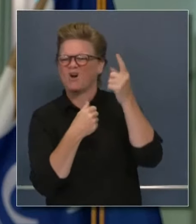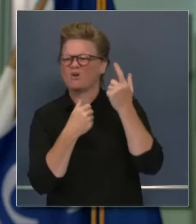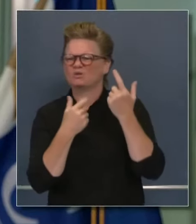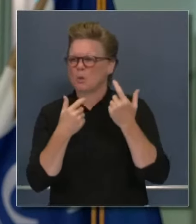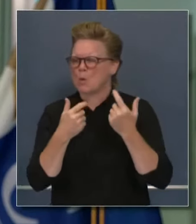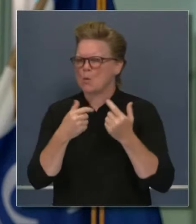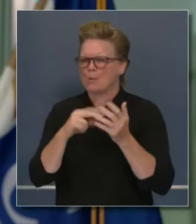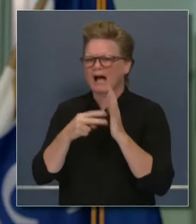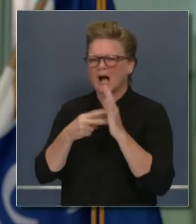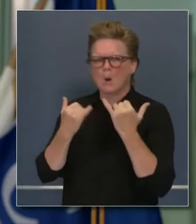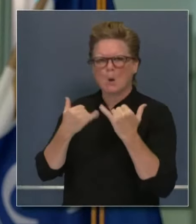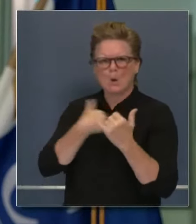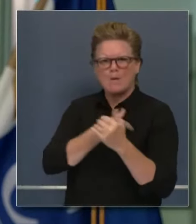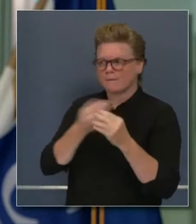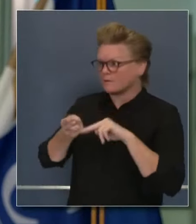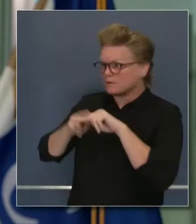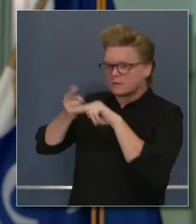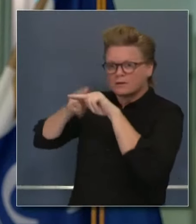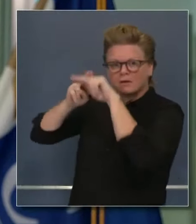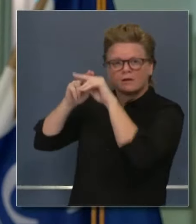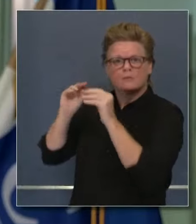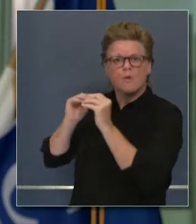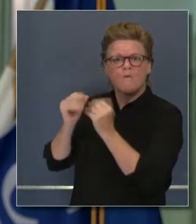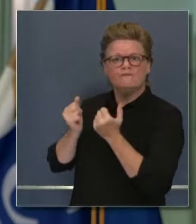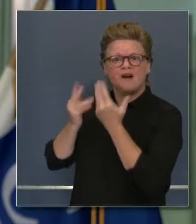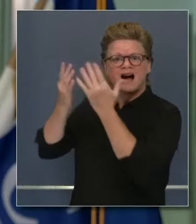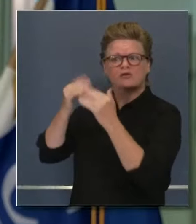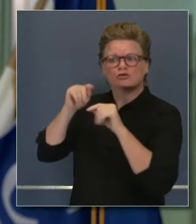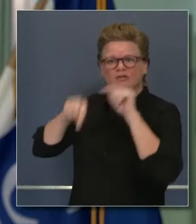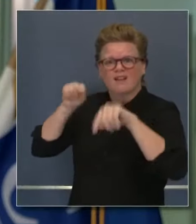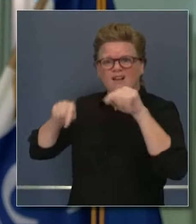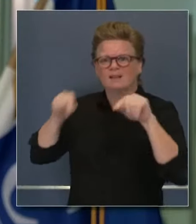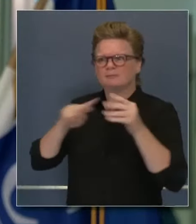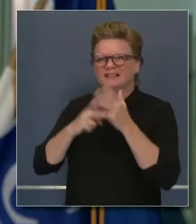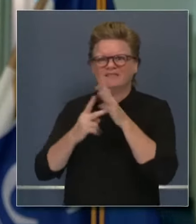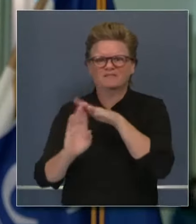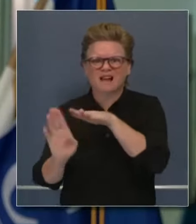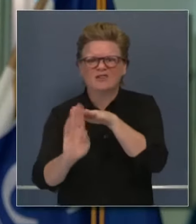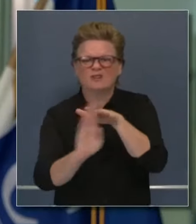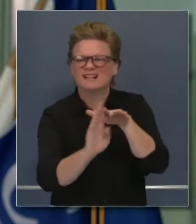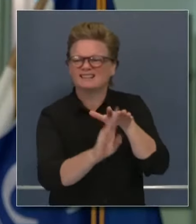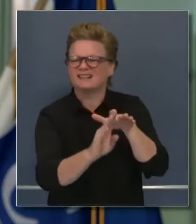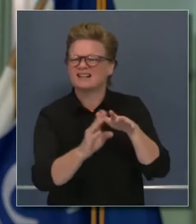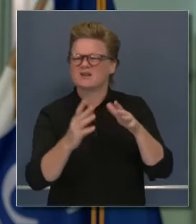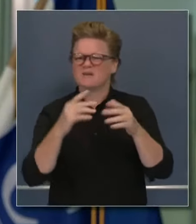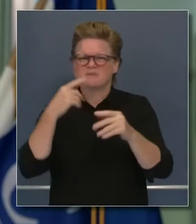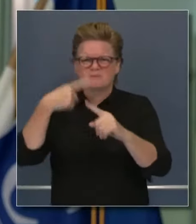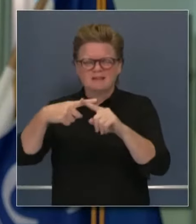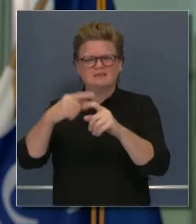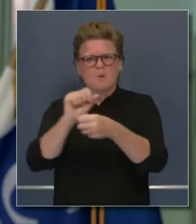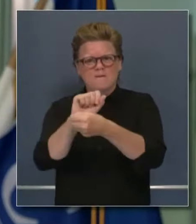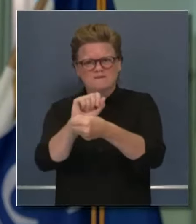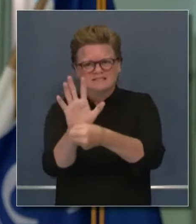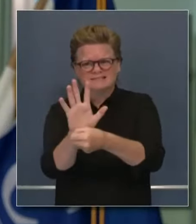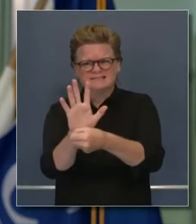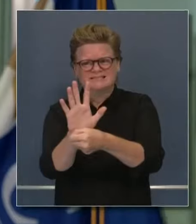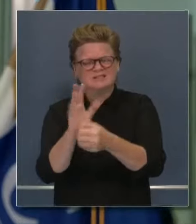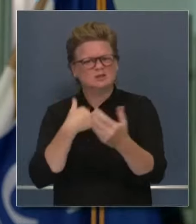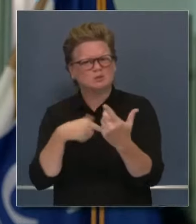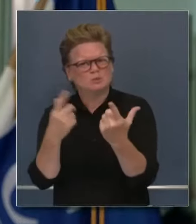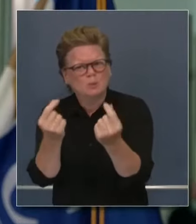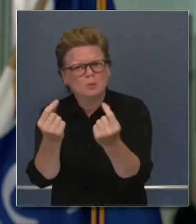more evacuations, along with a pandemic that restricts what they can do and who they can see? Well, we're resilient. We'll get through this. It's not a permanent state.